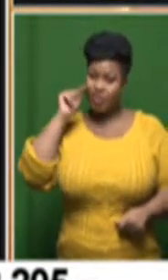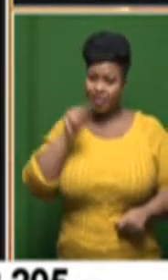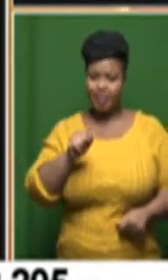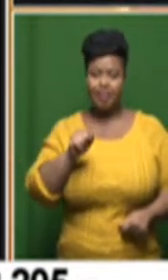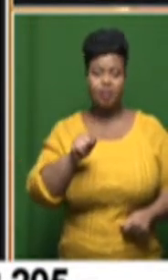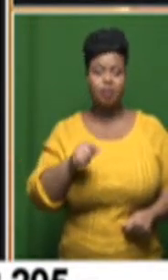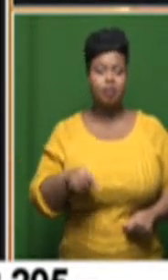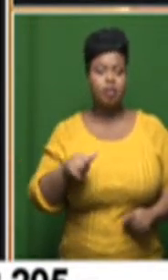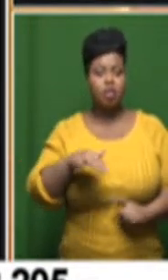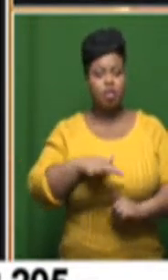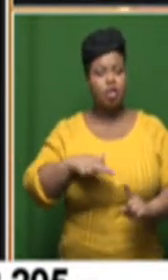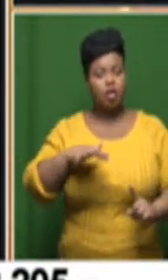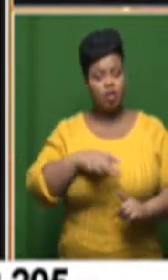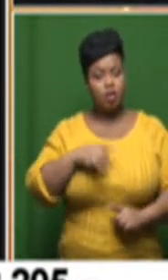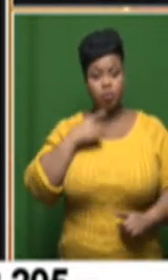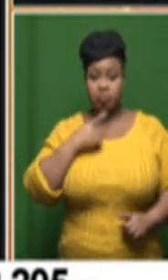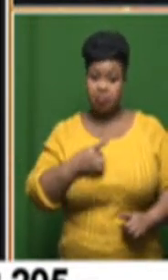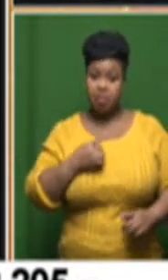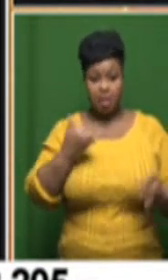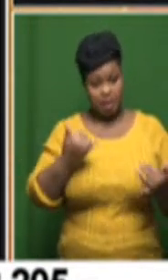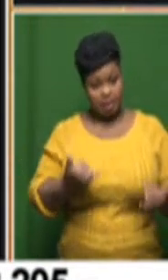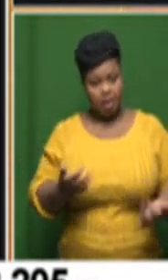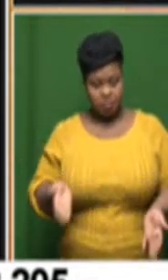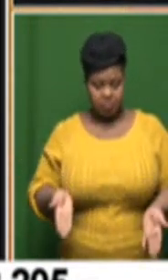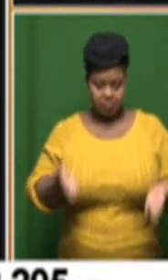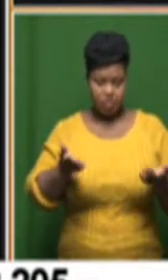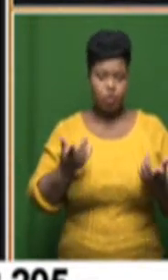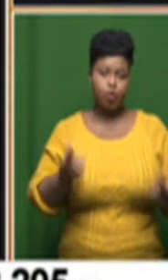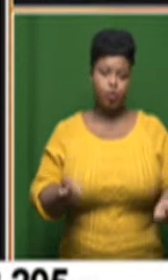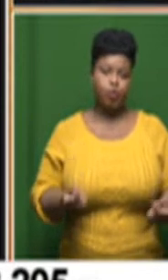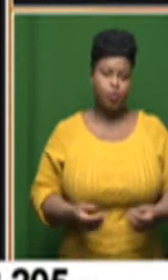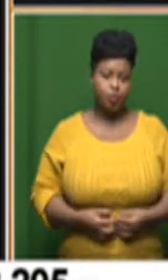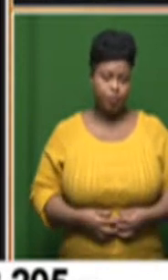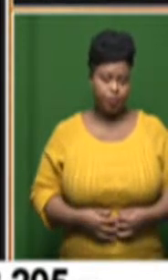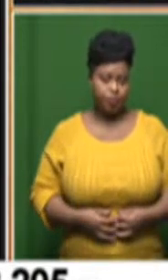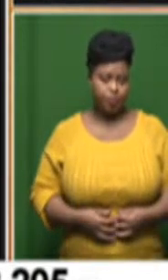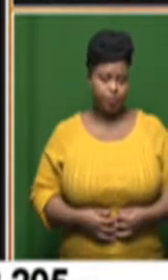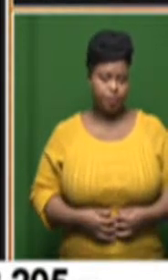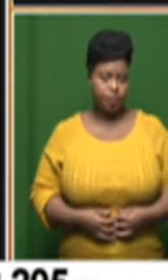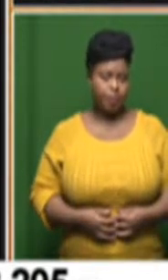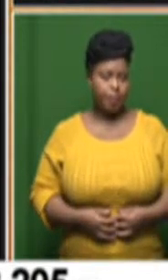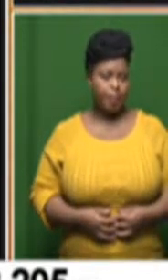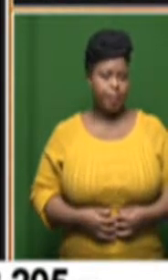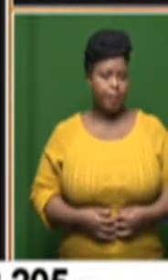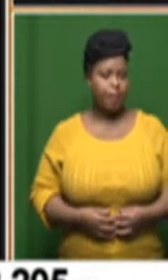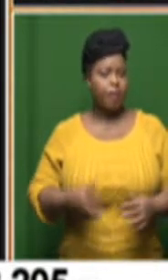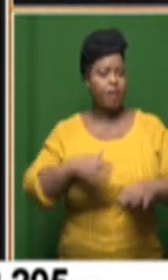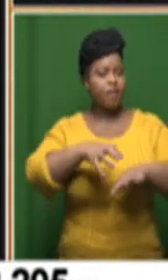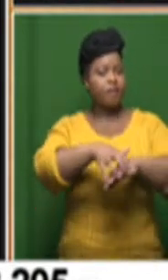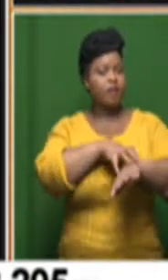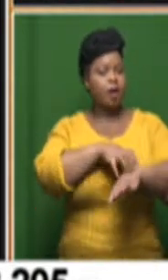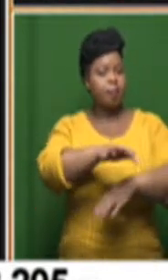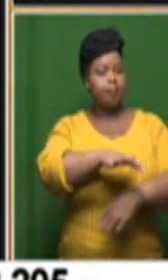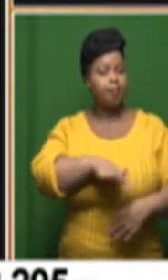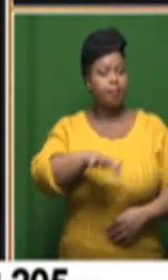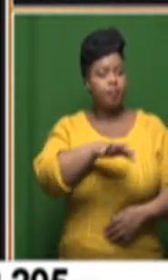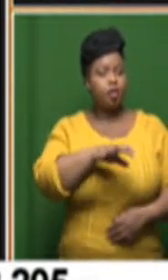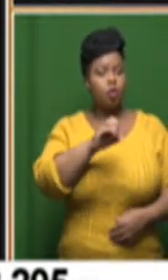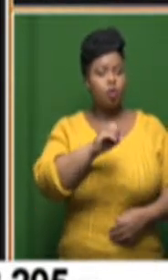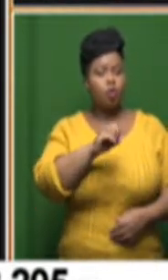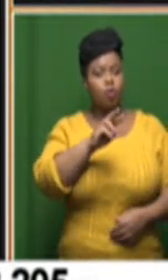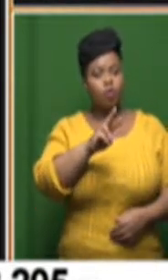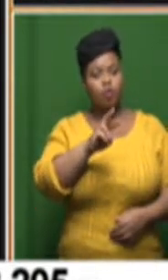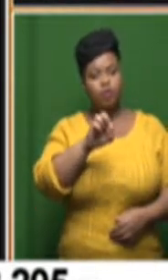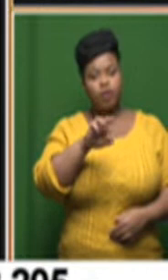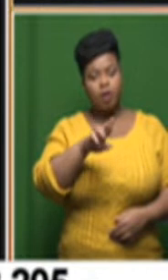an area to say, now let's do it. Farm outreaches in the Overberg district